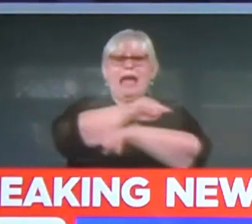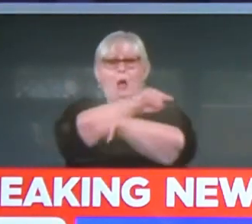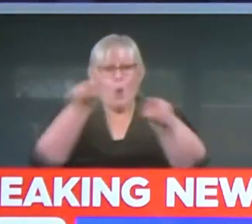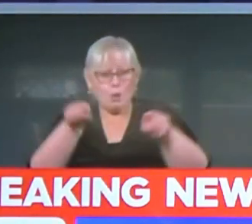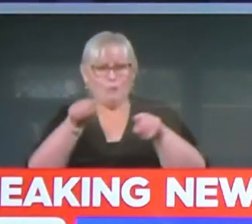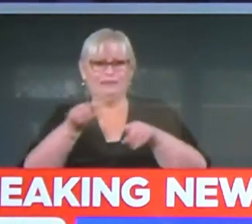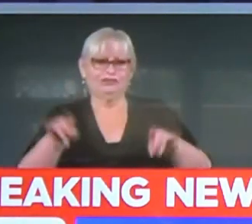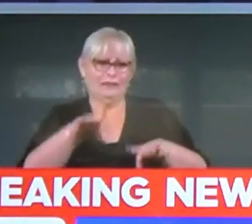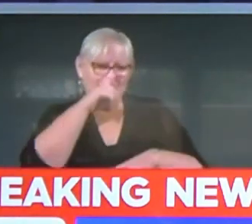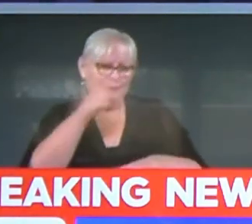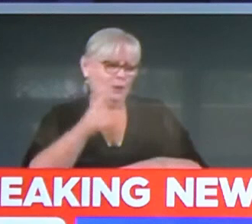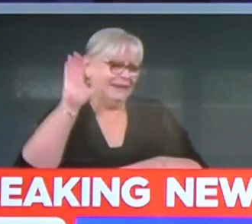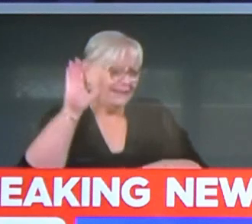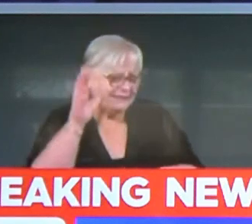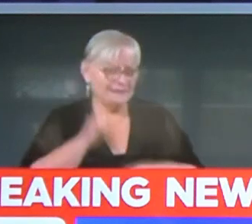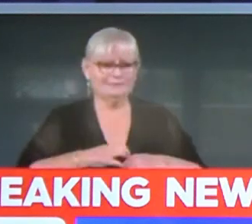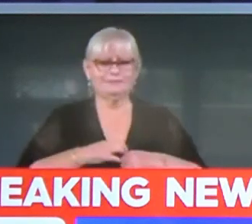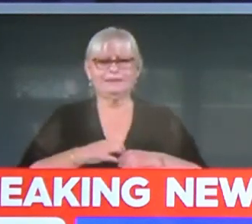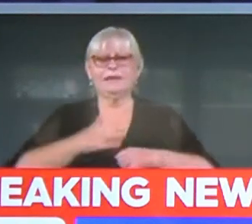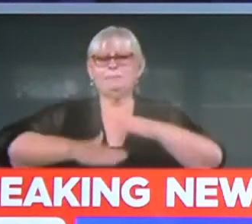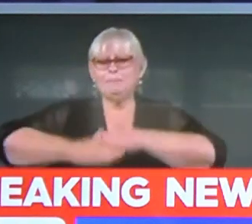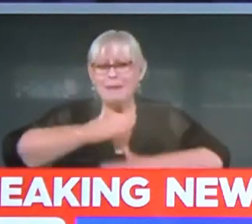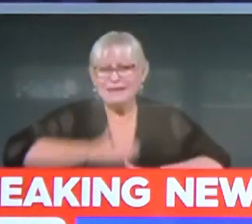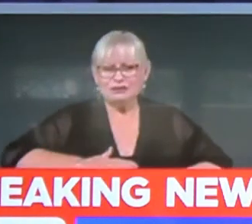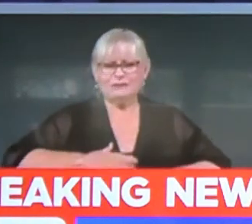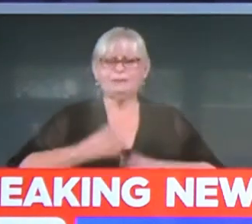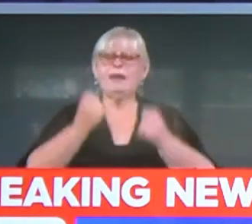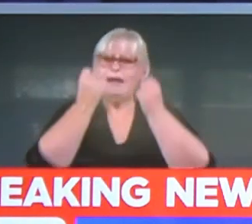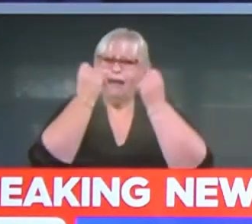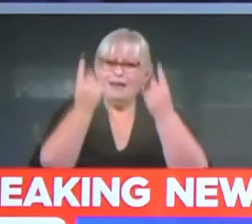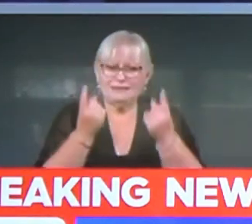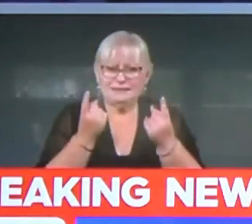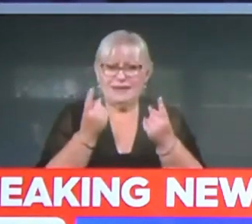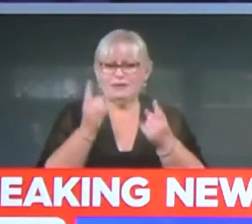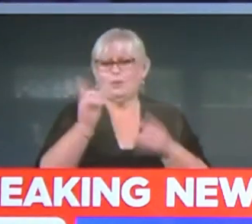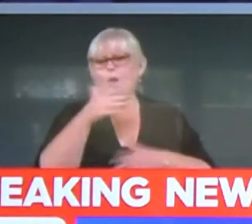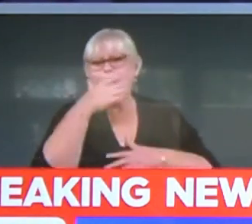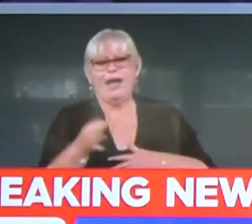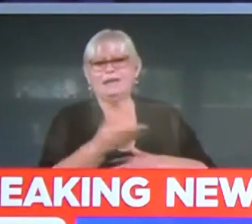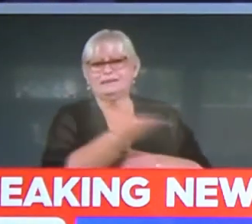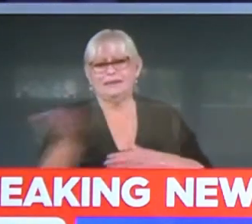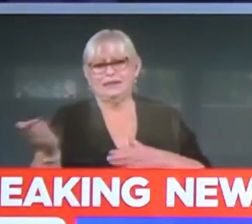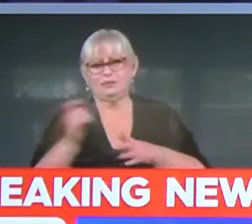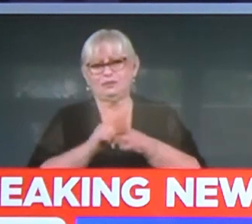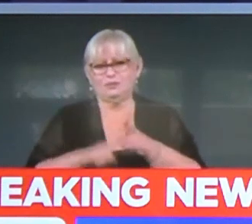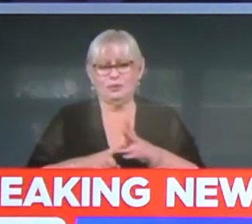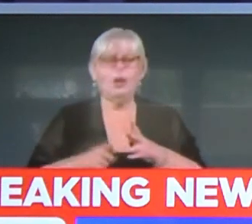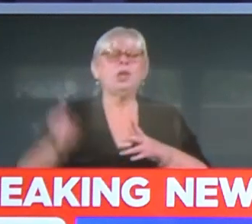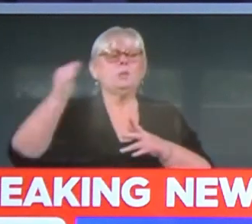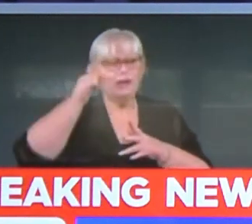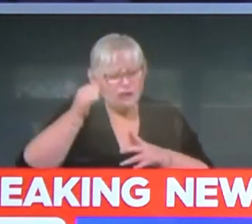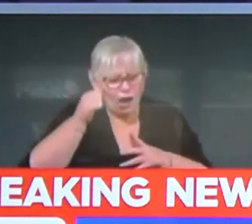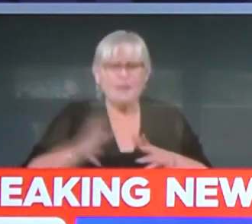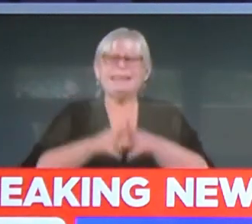Australians listening, being patient, carefully understanding the things we're asking of them. We know it is